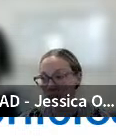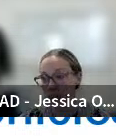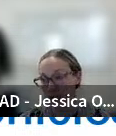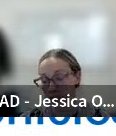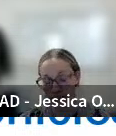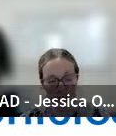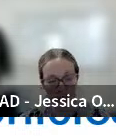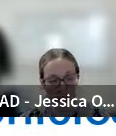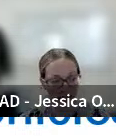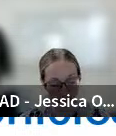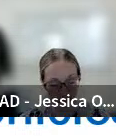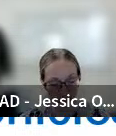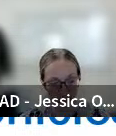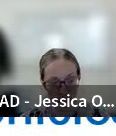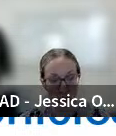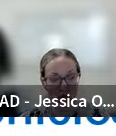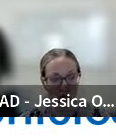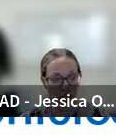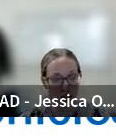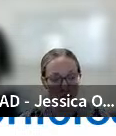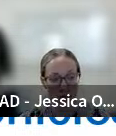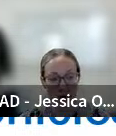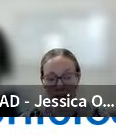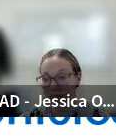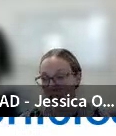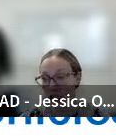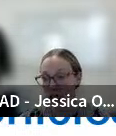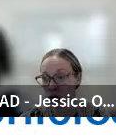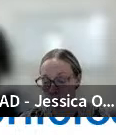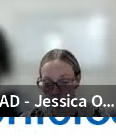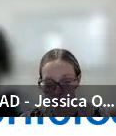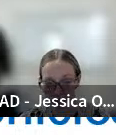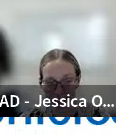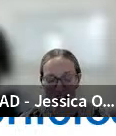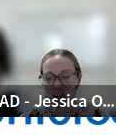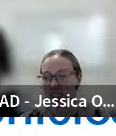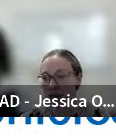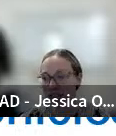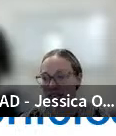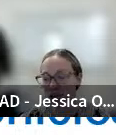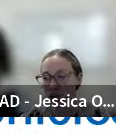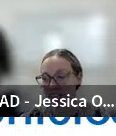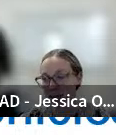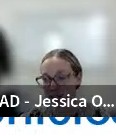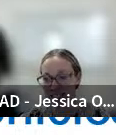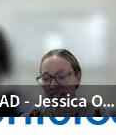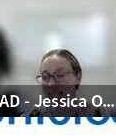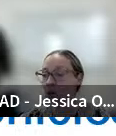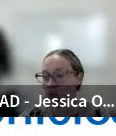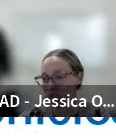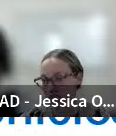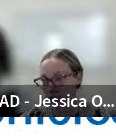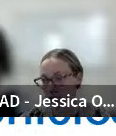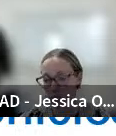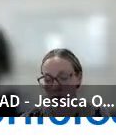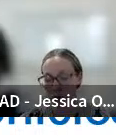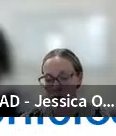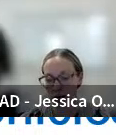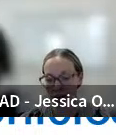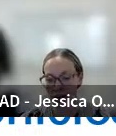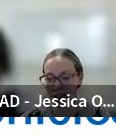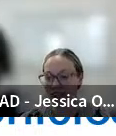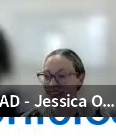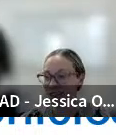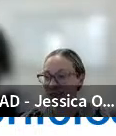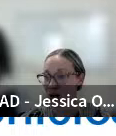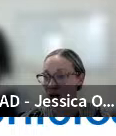we can build consensus today and move this measure recommendation forward. I'll just update you. What that means is that we would then go to our